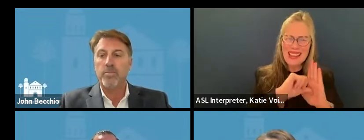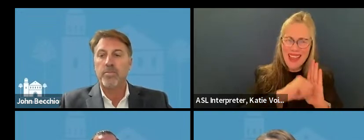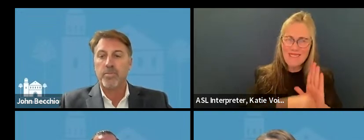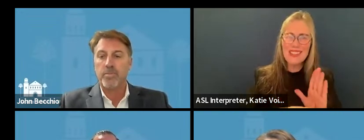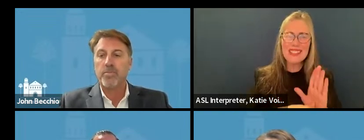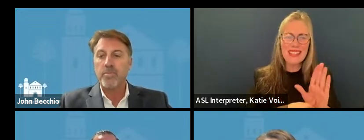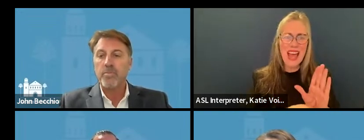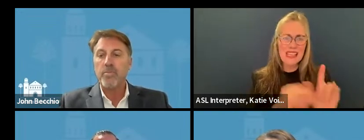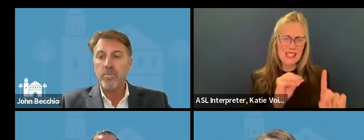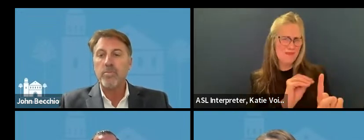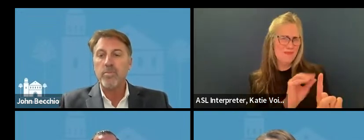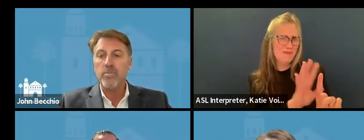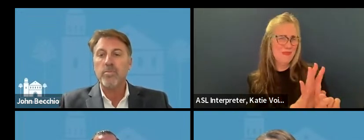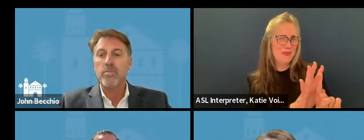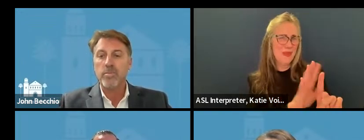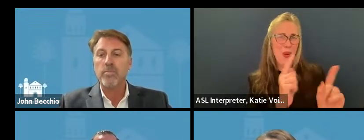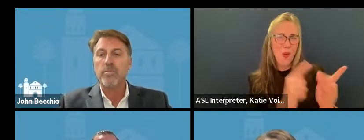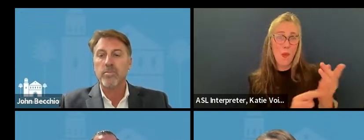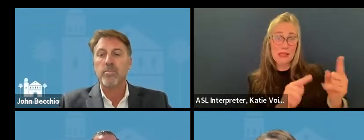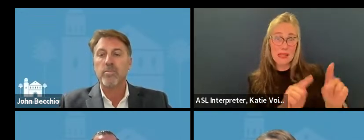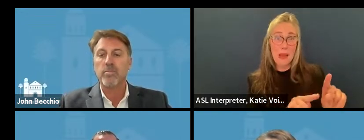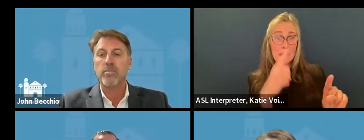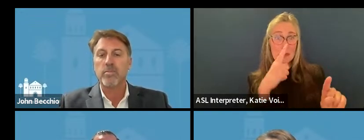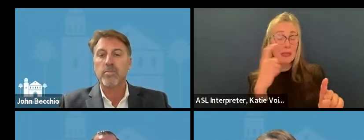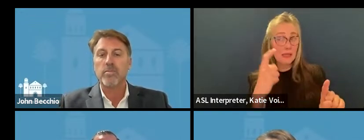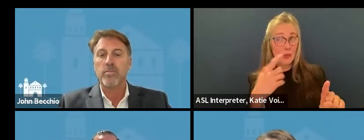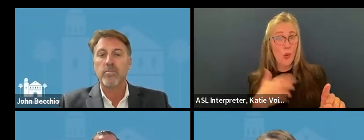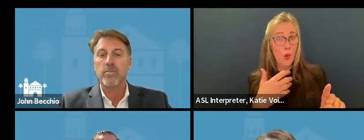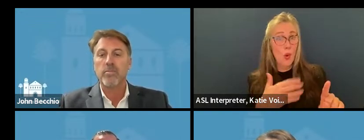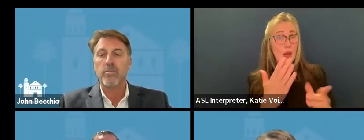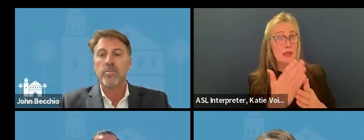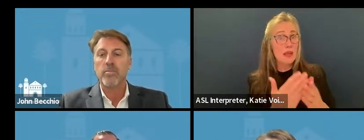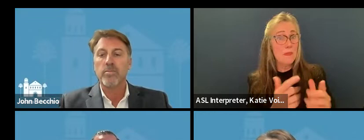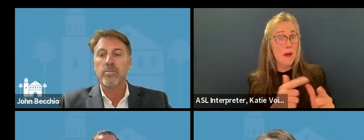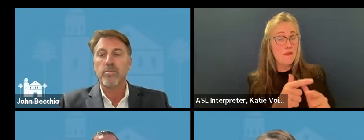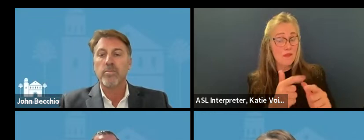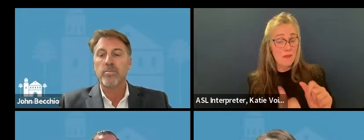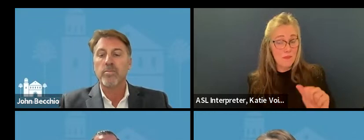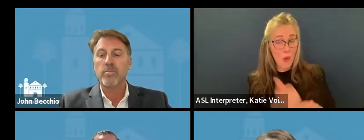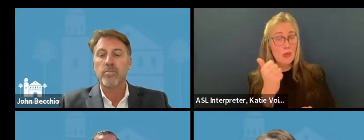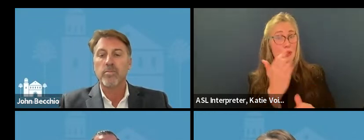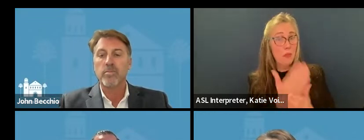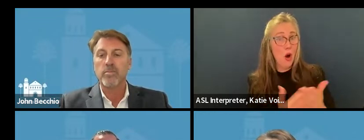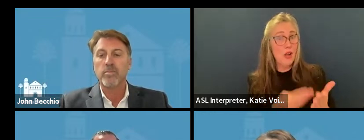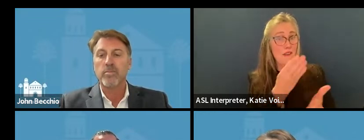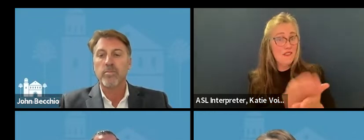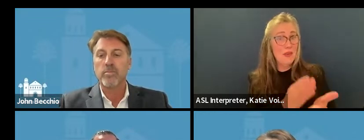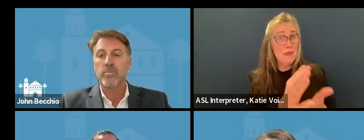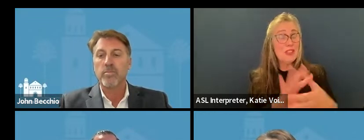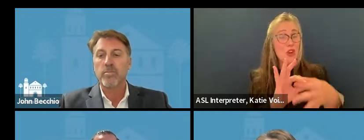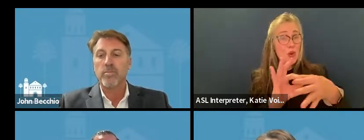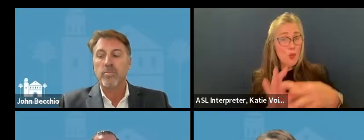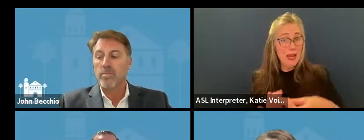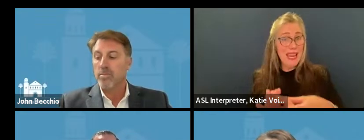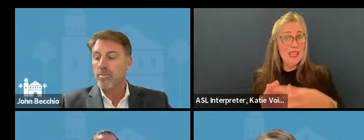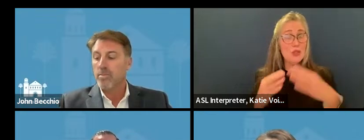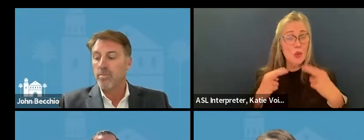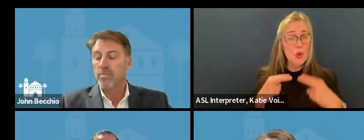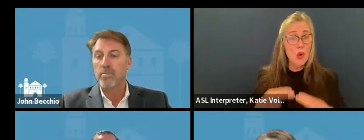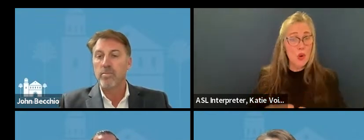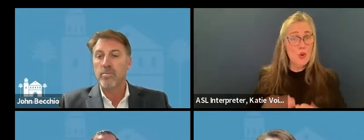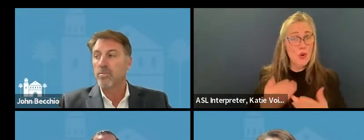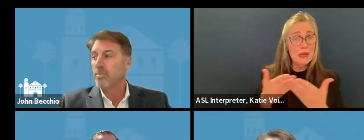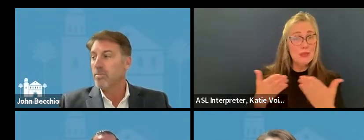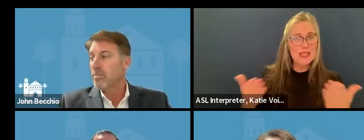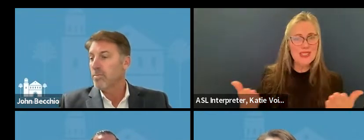of our largest parts of our budgets is our resources and our human resources aspect. So I really appreciate the report that comes behind that. Certainly want